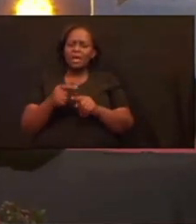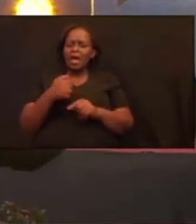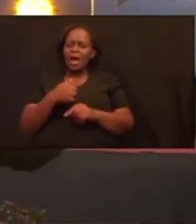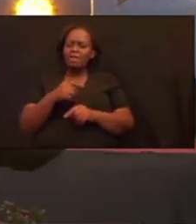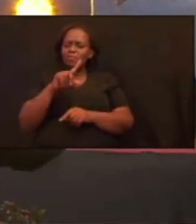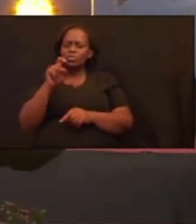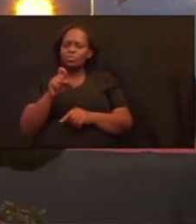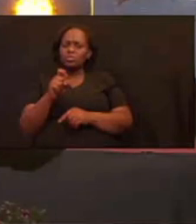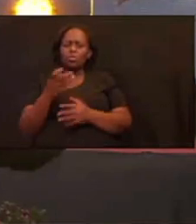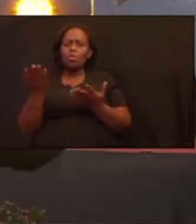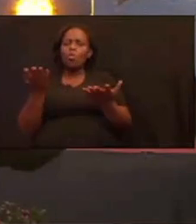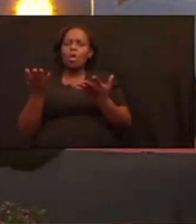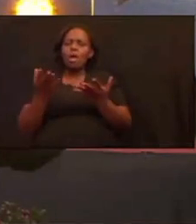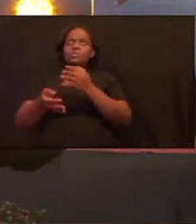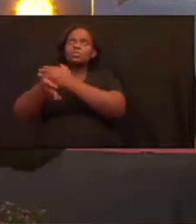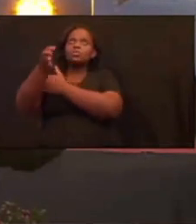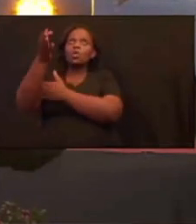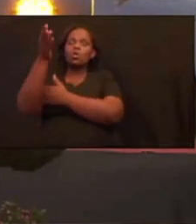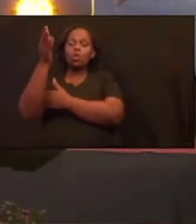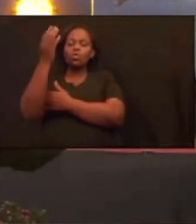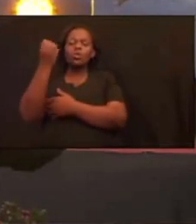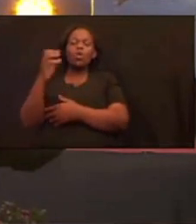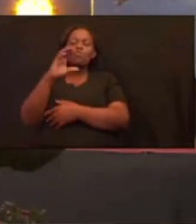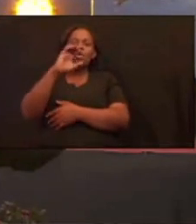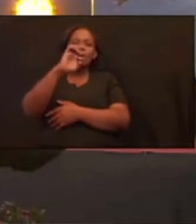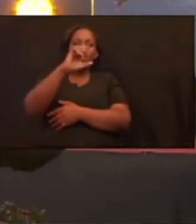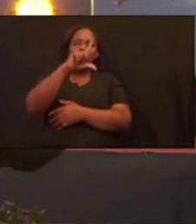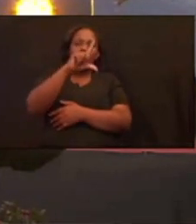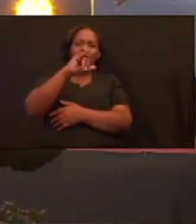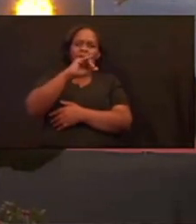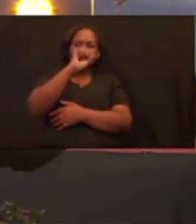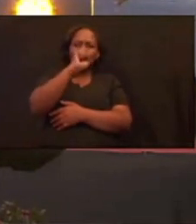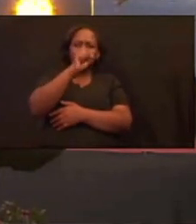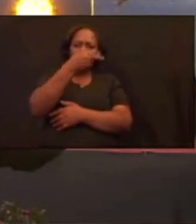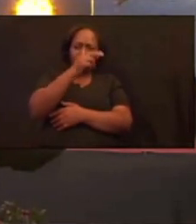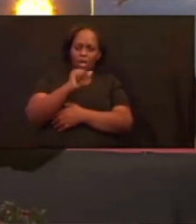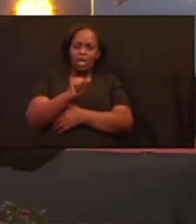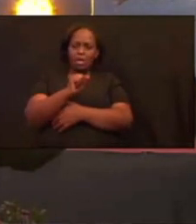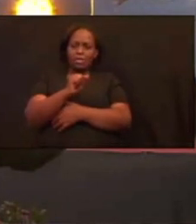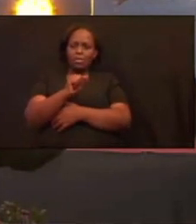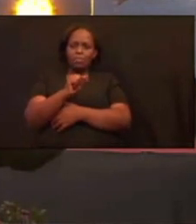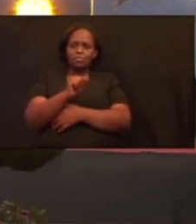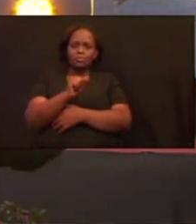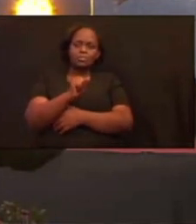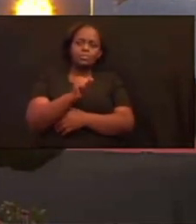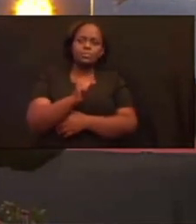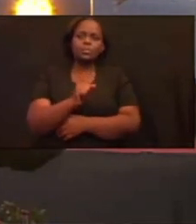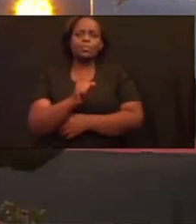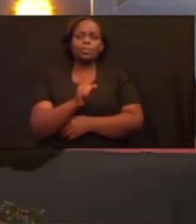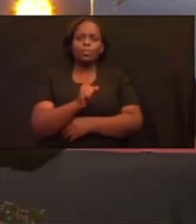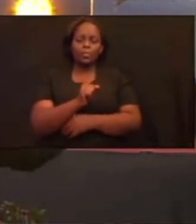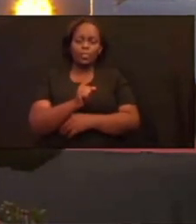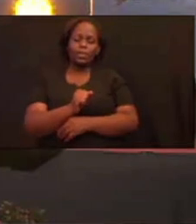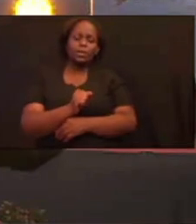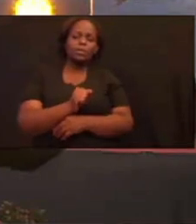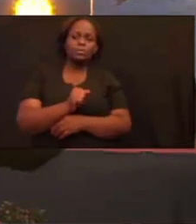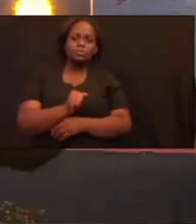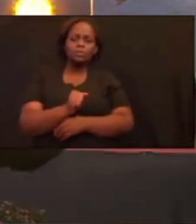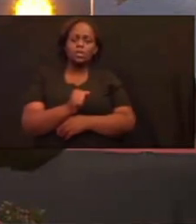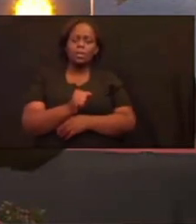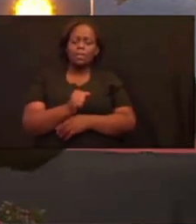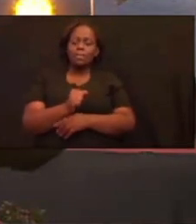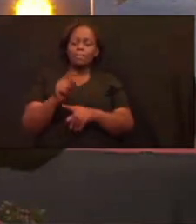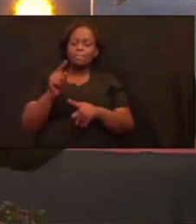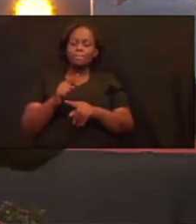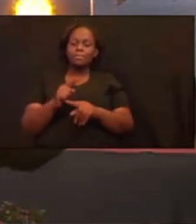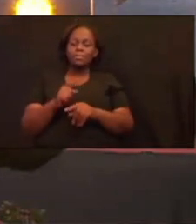And the Bible says, he struck the Jordan and it parted hither and thither. And the sons of the prophet says, surely the spirit of